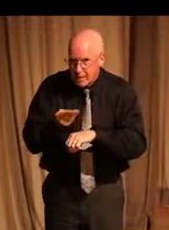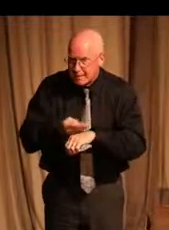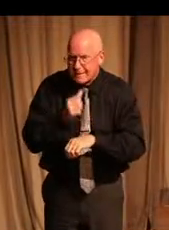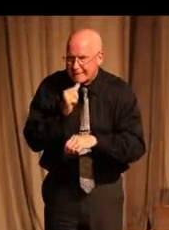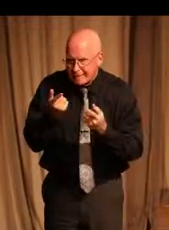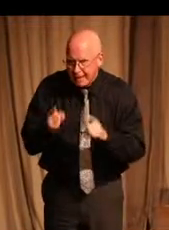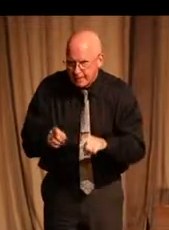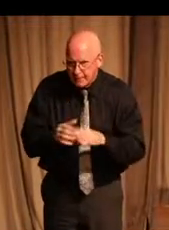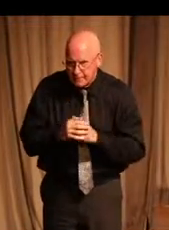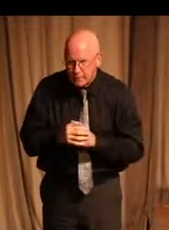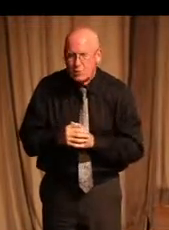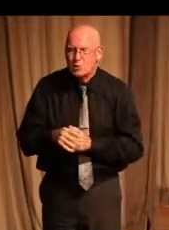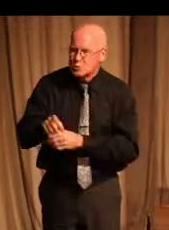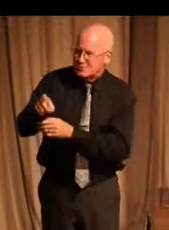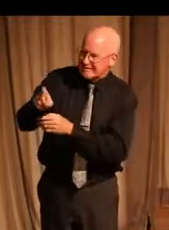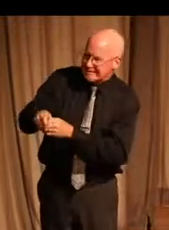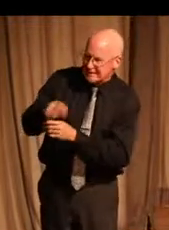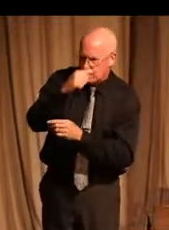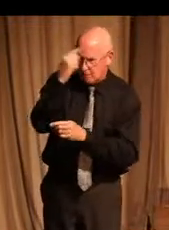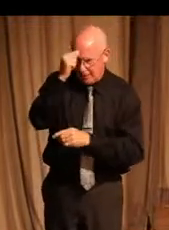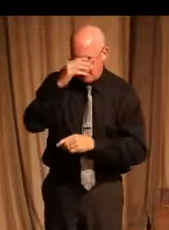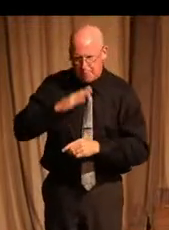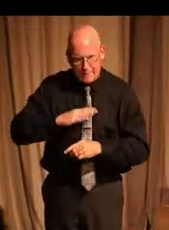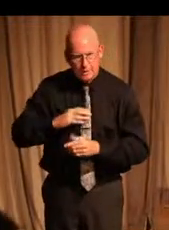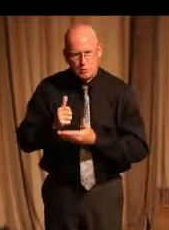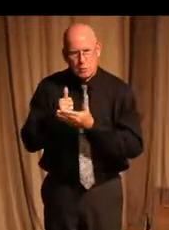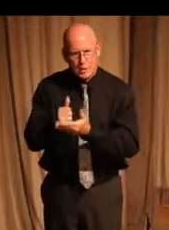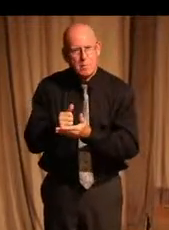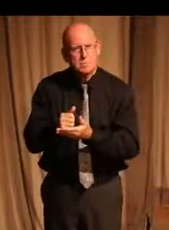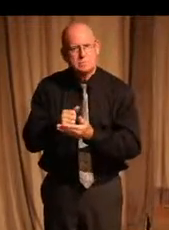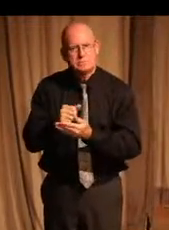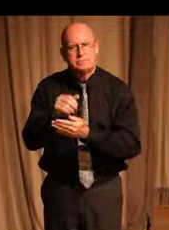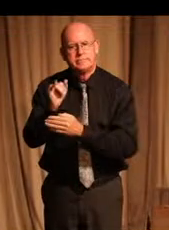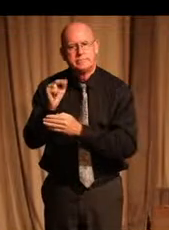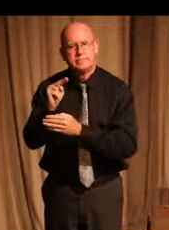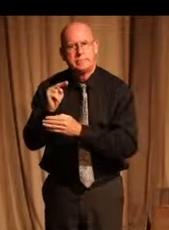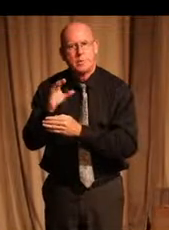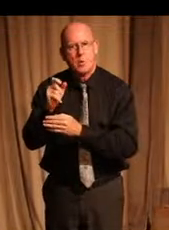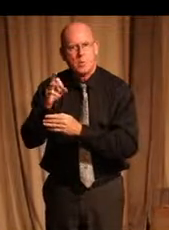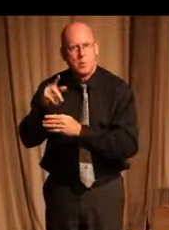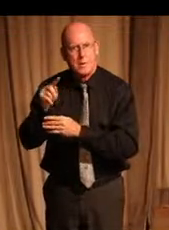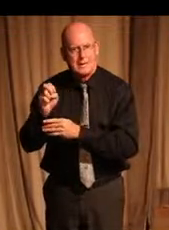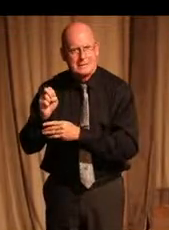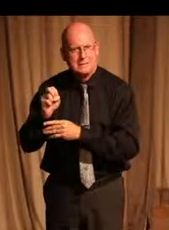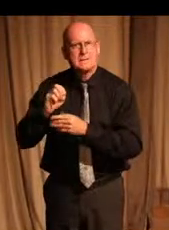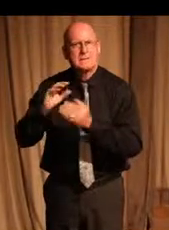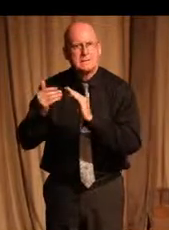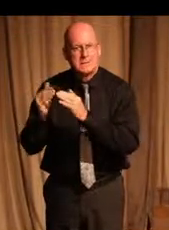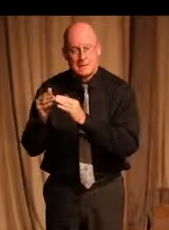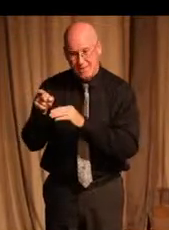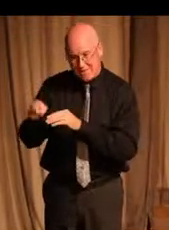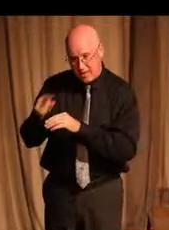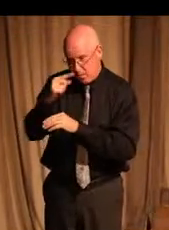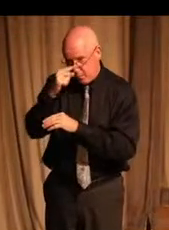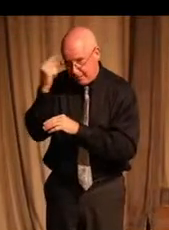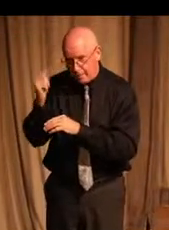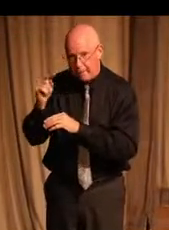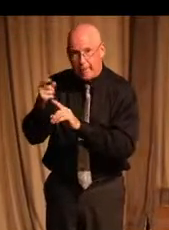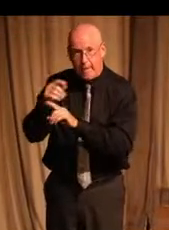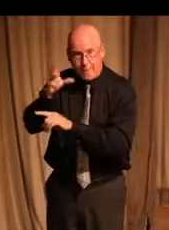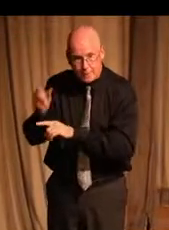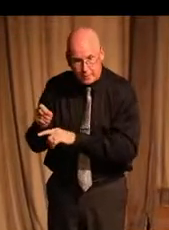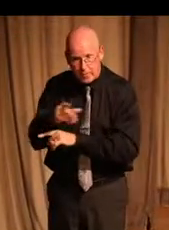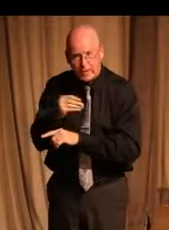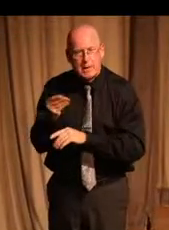those black men in order to have enough people to incorporate the city, and those black men were African American and Bahamian. And so even when we talk